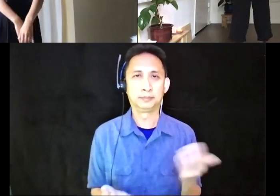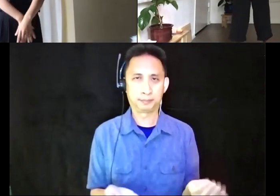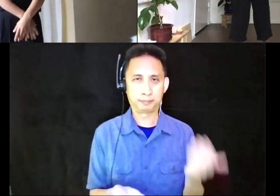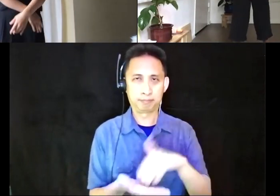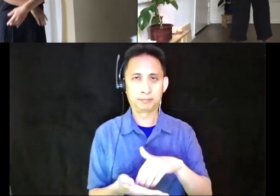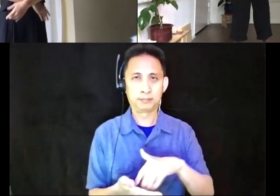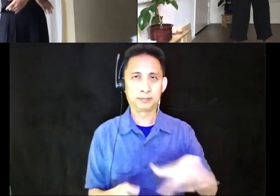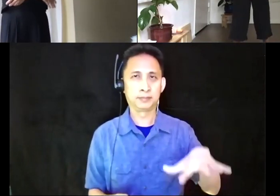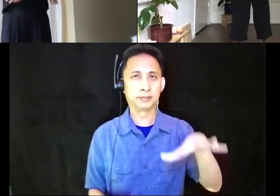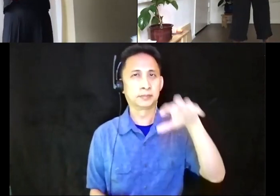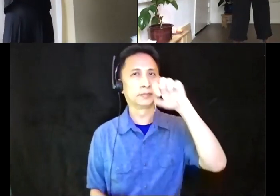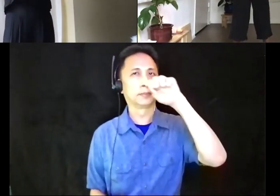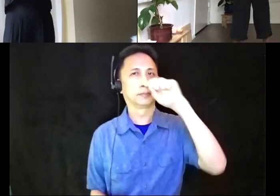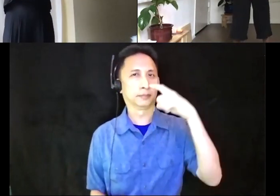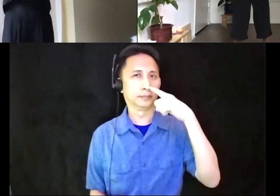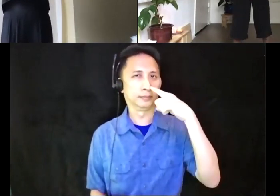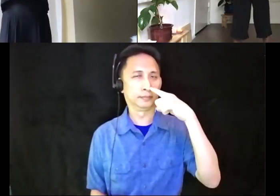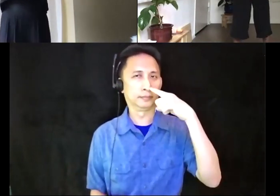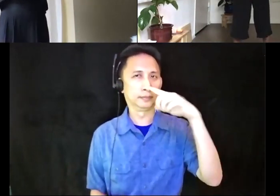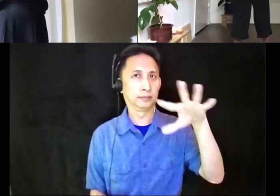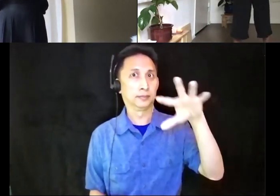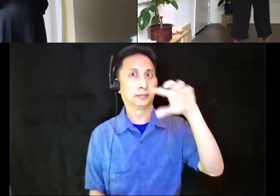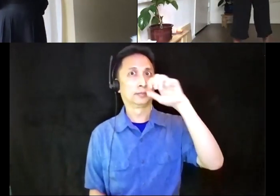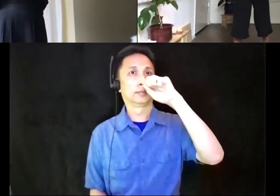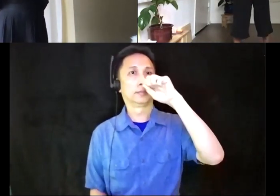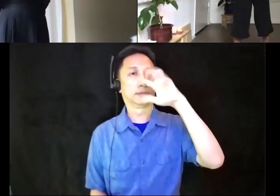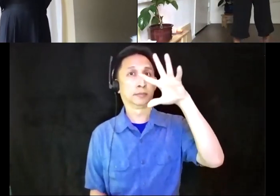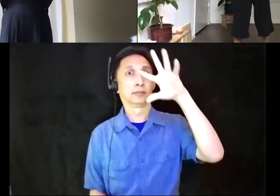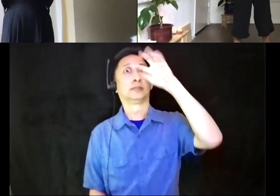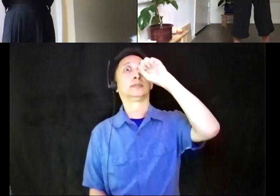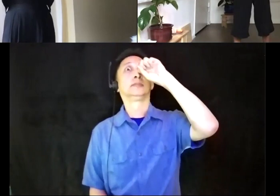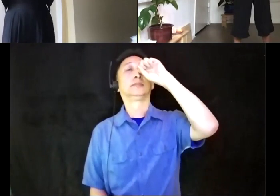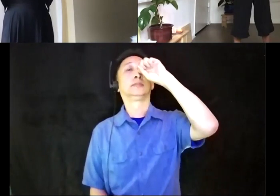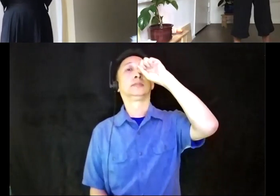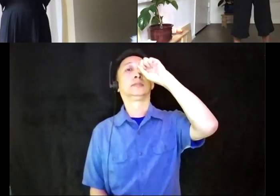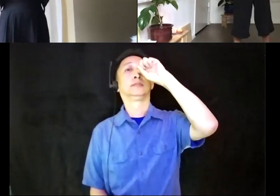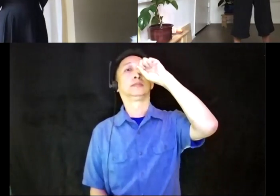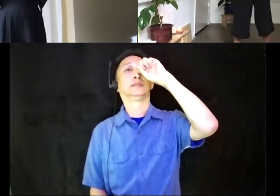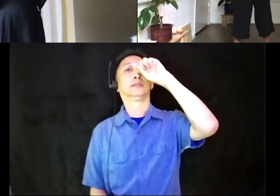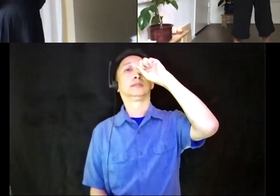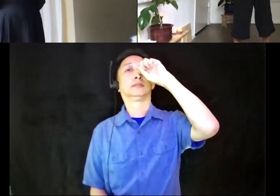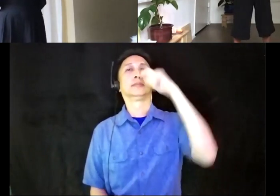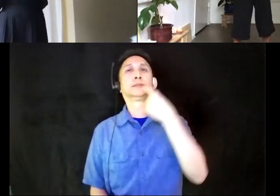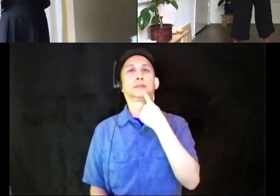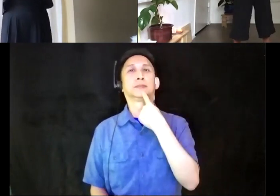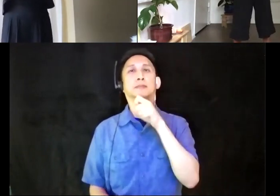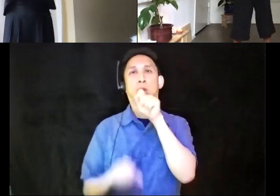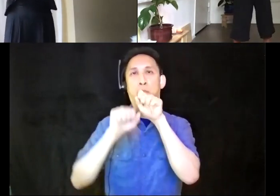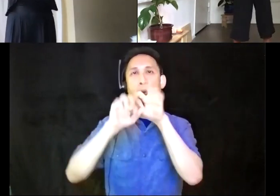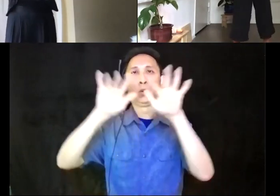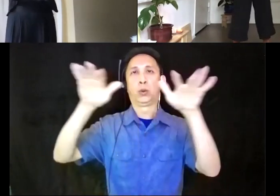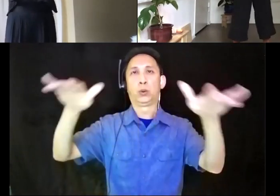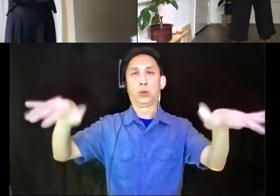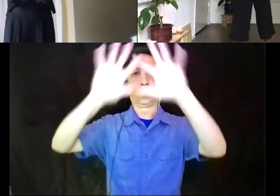In through the nose, in through the nose, in through the nose, out through the mouth.